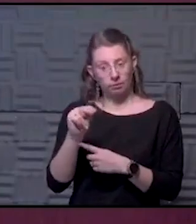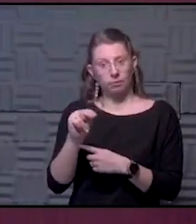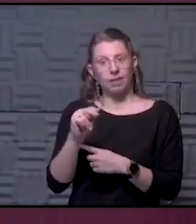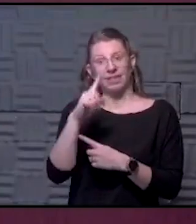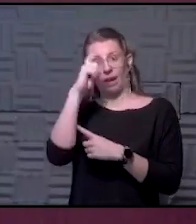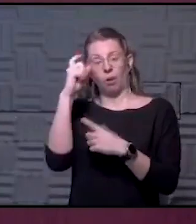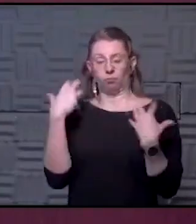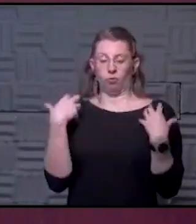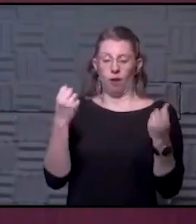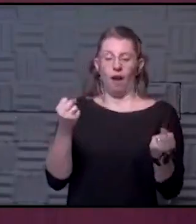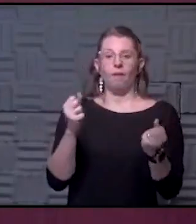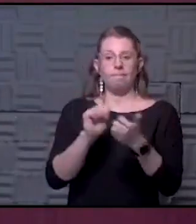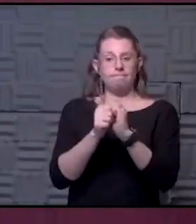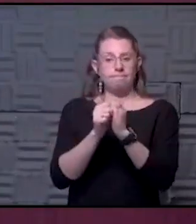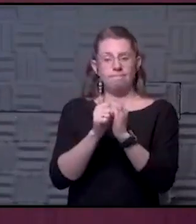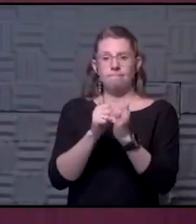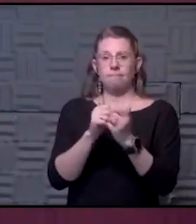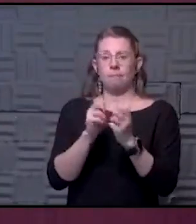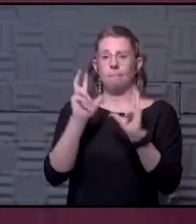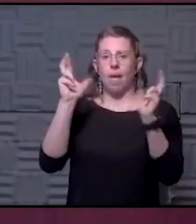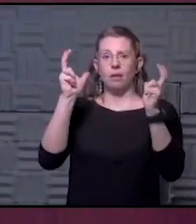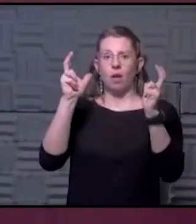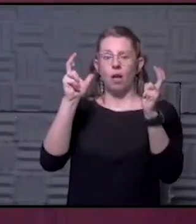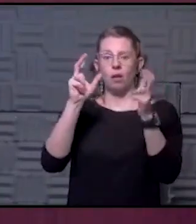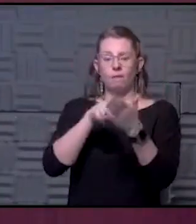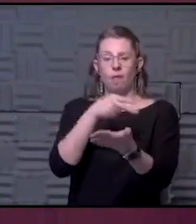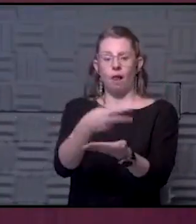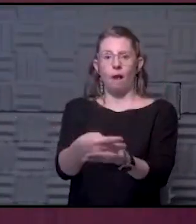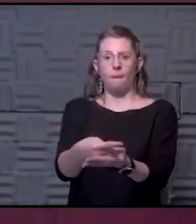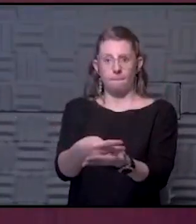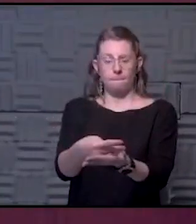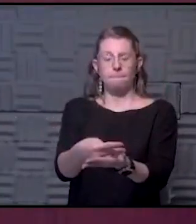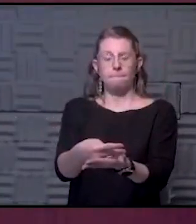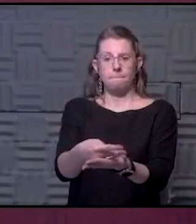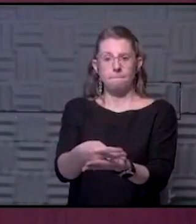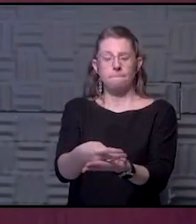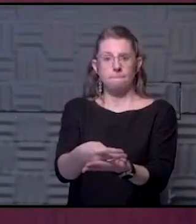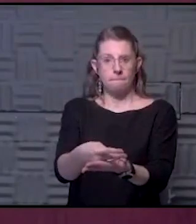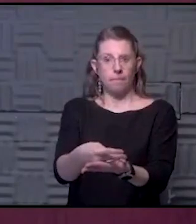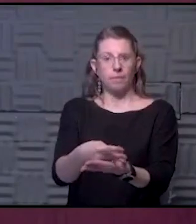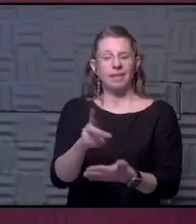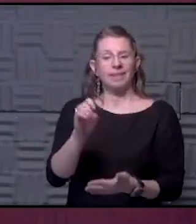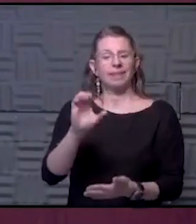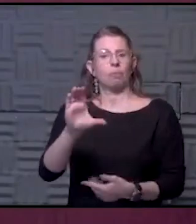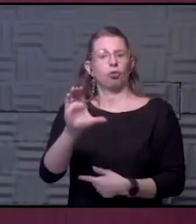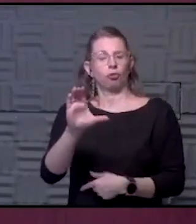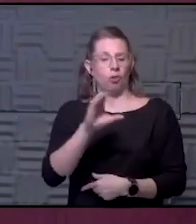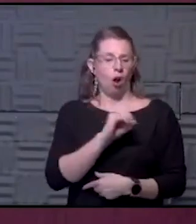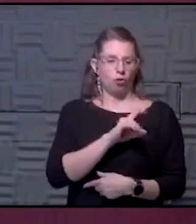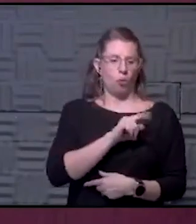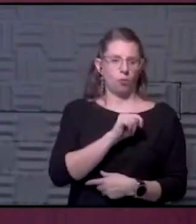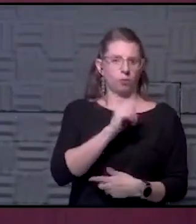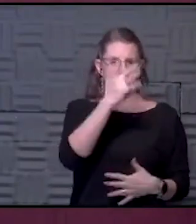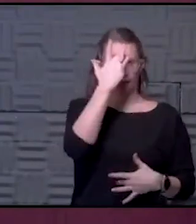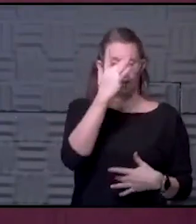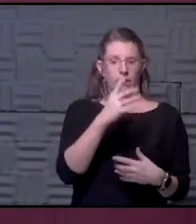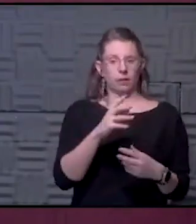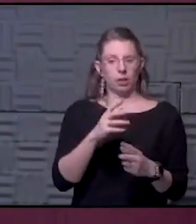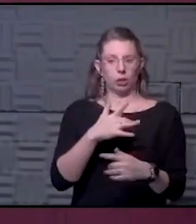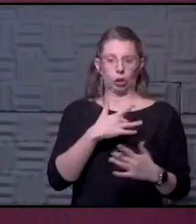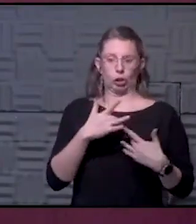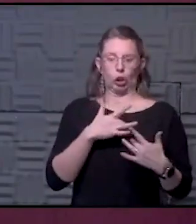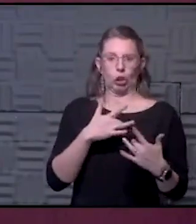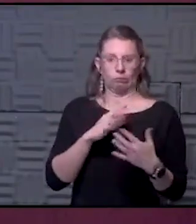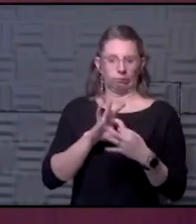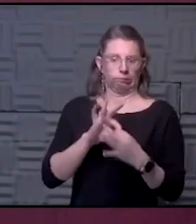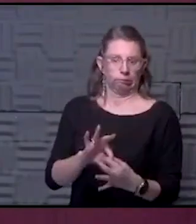from it, playing basketball at a high level, and he collapsed on the court in early December. And there was a big concern that that was what it